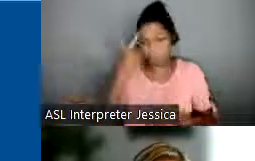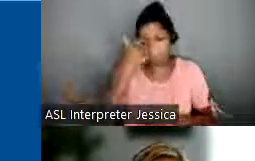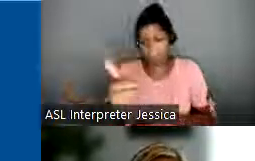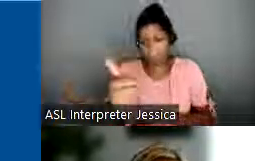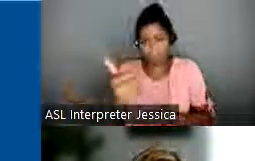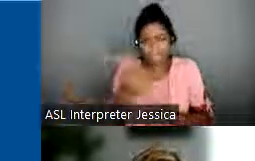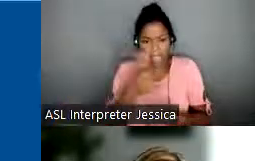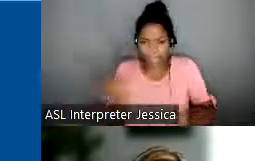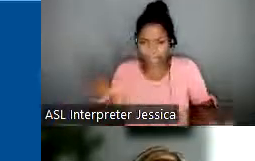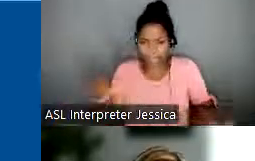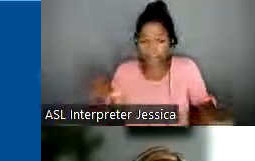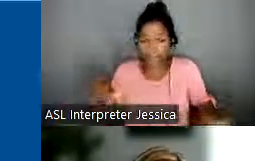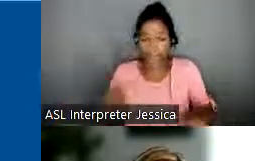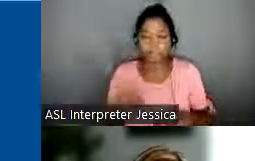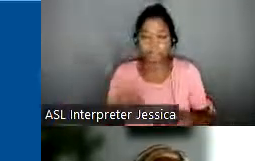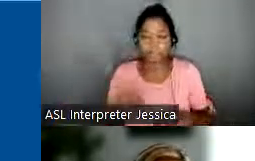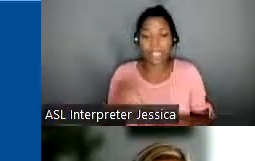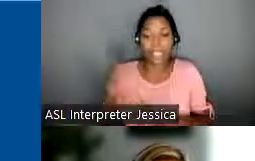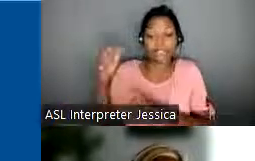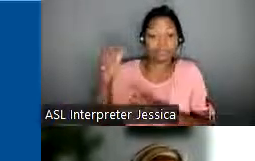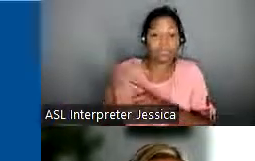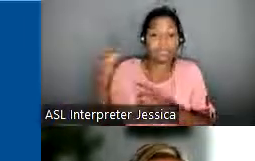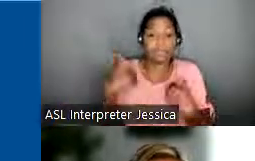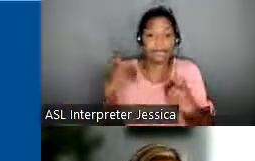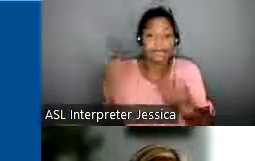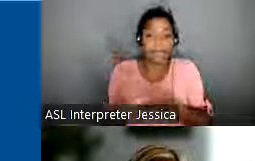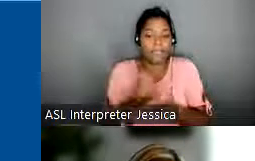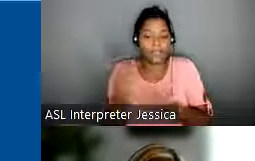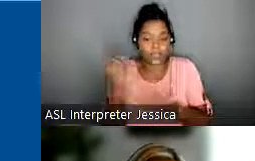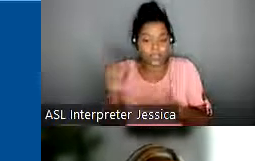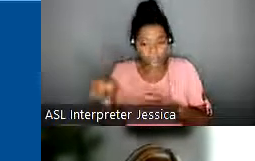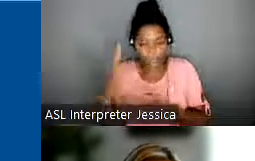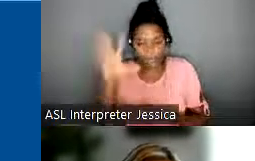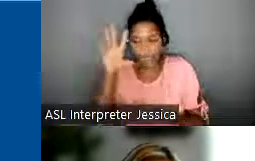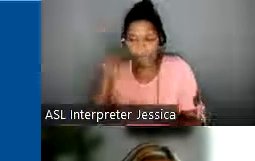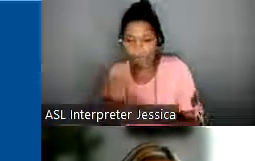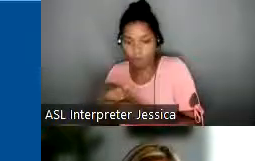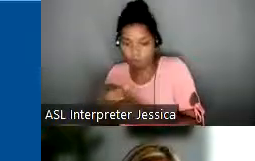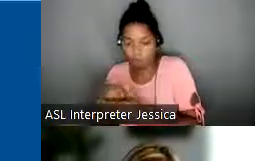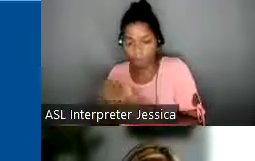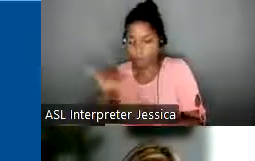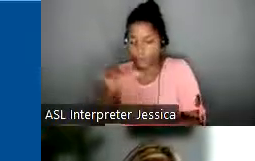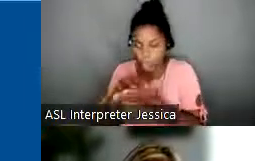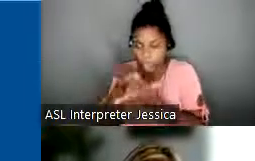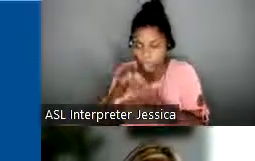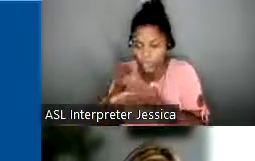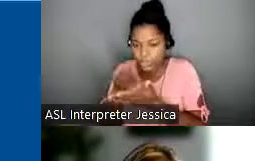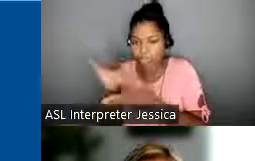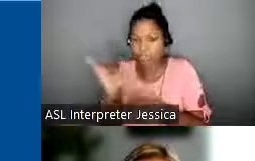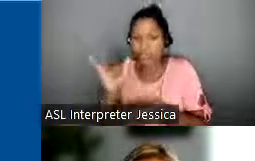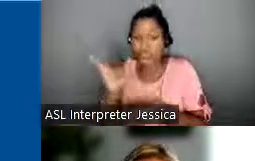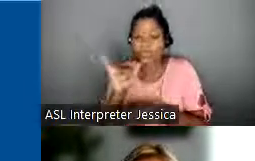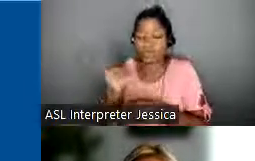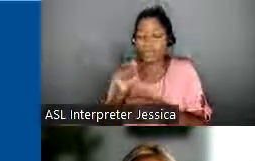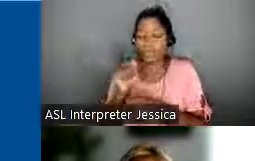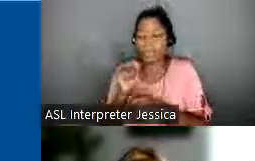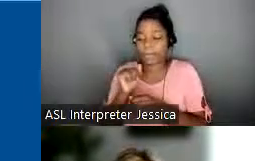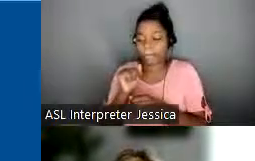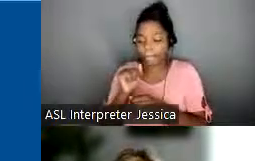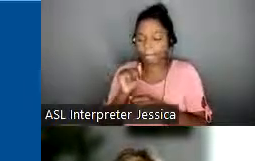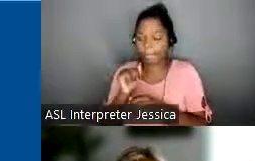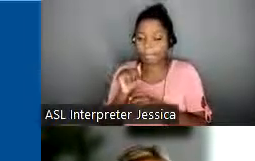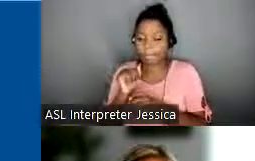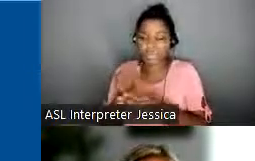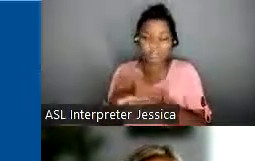it. Champions will have opportunities to participate in relevant learning and professional development activities, such as